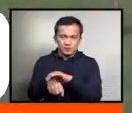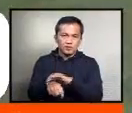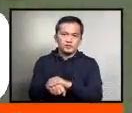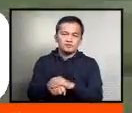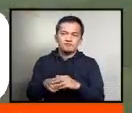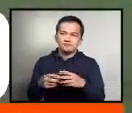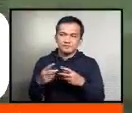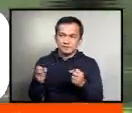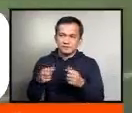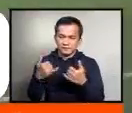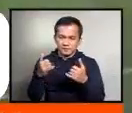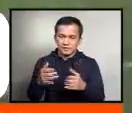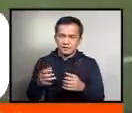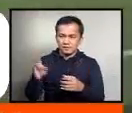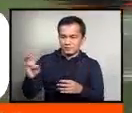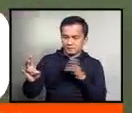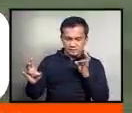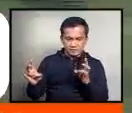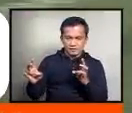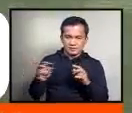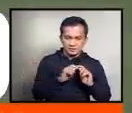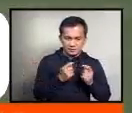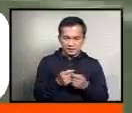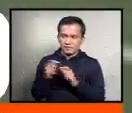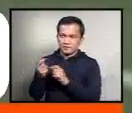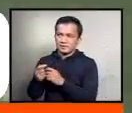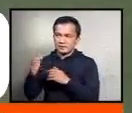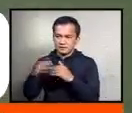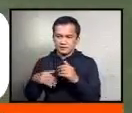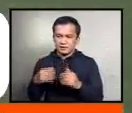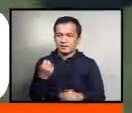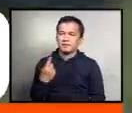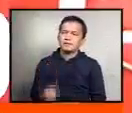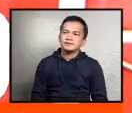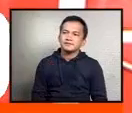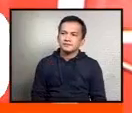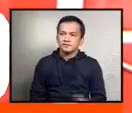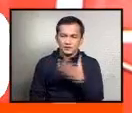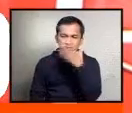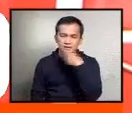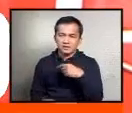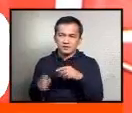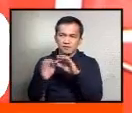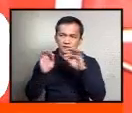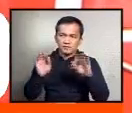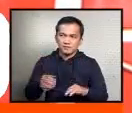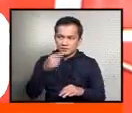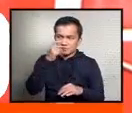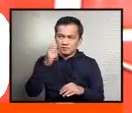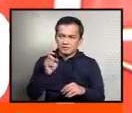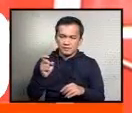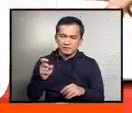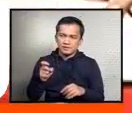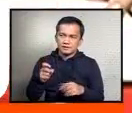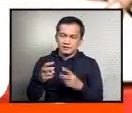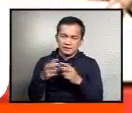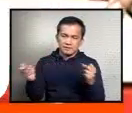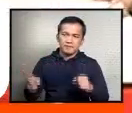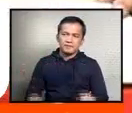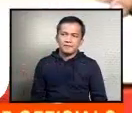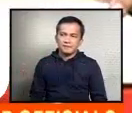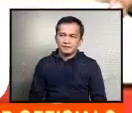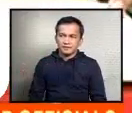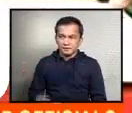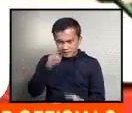match. Ang mga manlalaro, tig-pito lang kada kuponan sa halip na 11. Magandang araw ang ganitong format dahil mas magiging mabilis ang